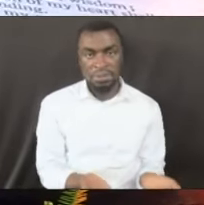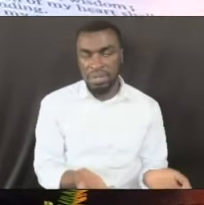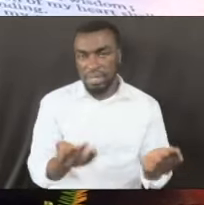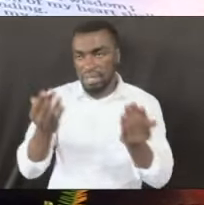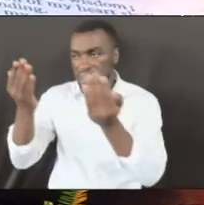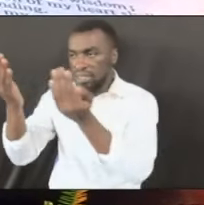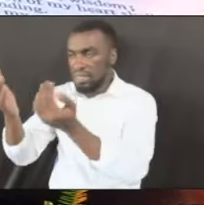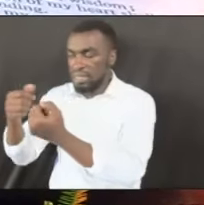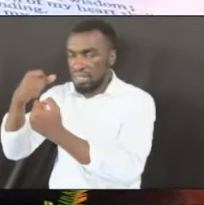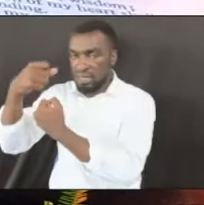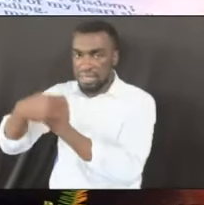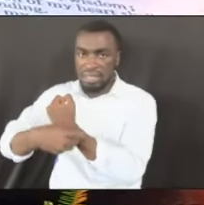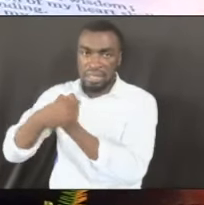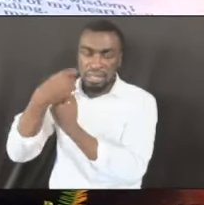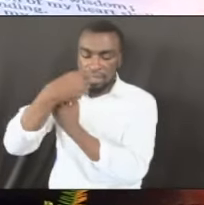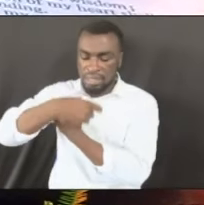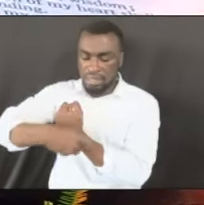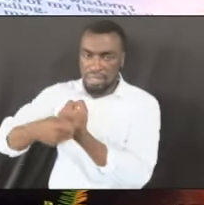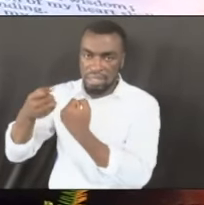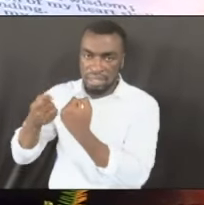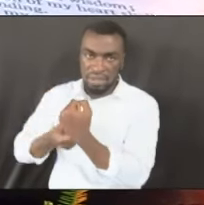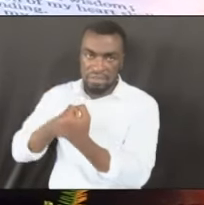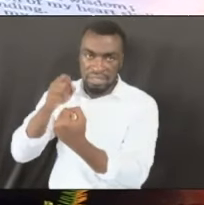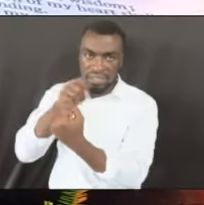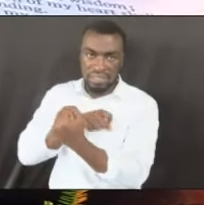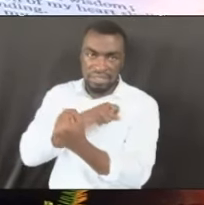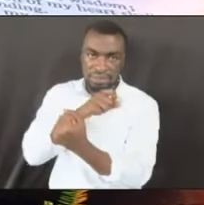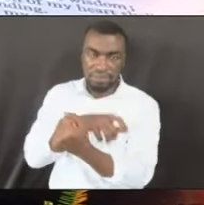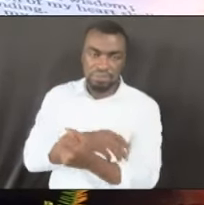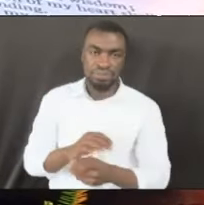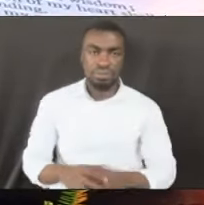rejoicing, bringing in the sheep.